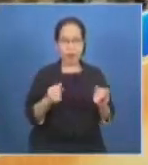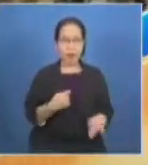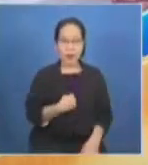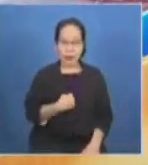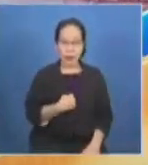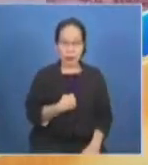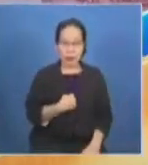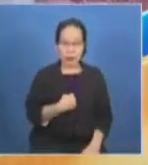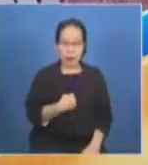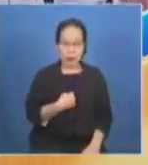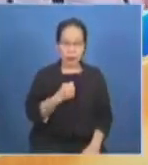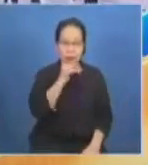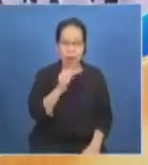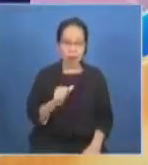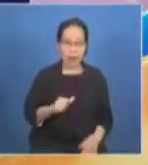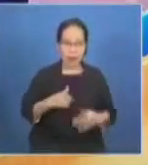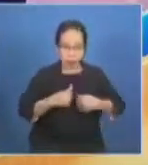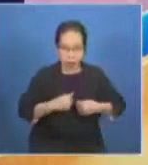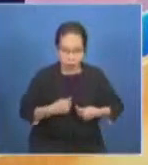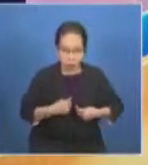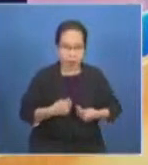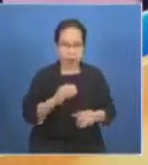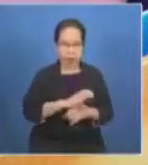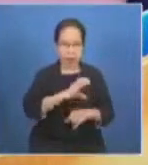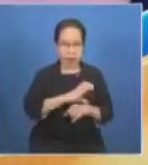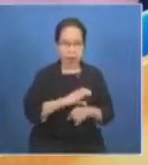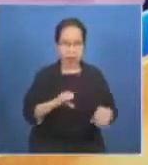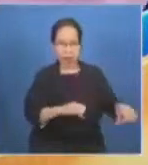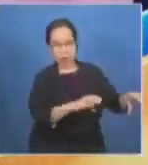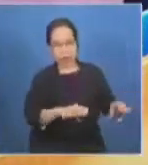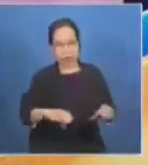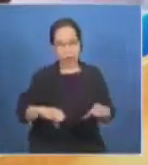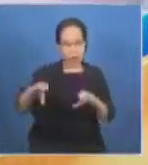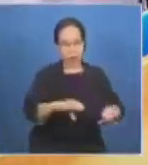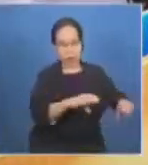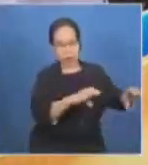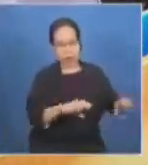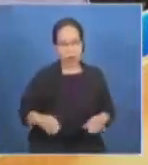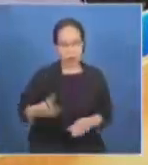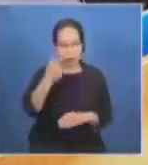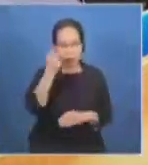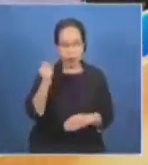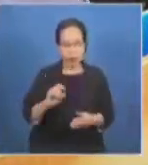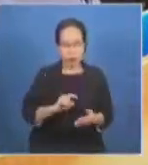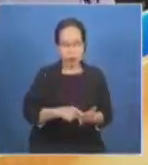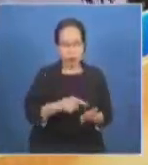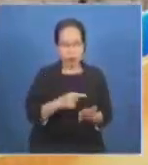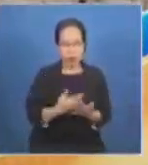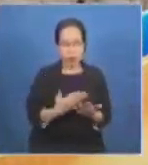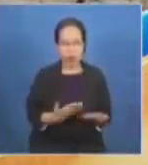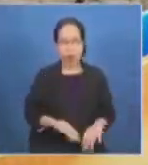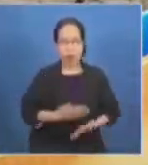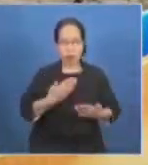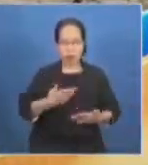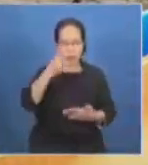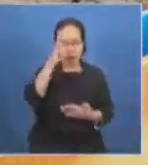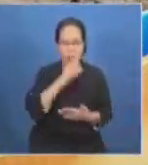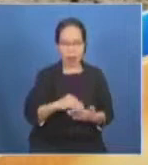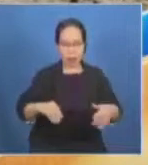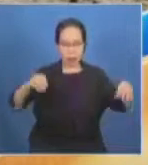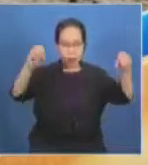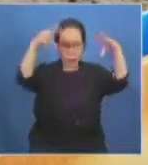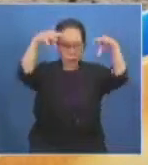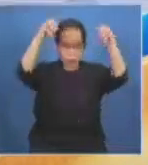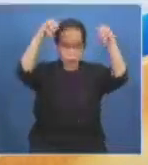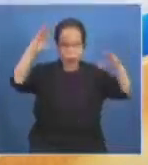To the youth like me, please do not be weary in church activities because this brings pleasure to